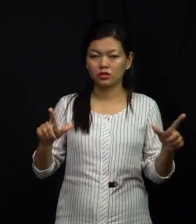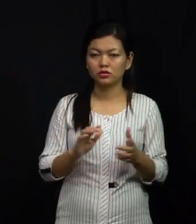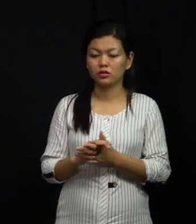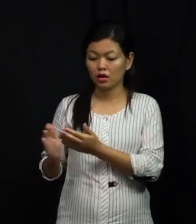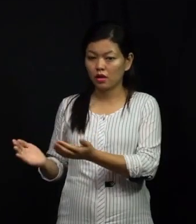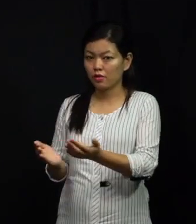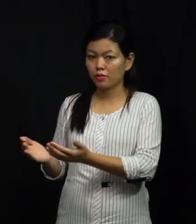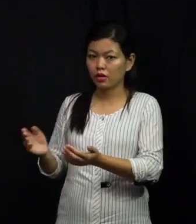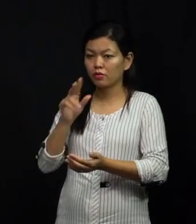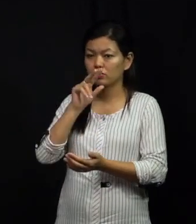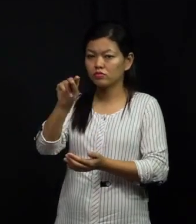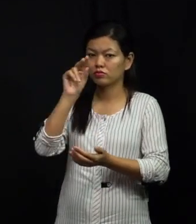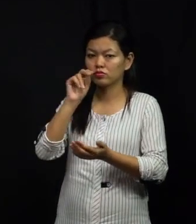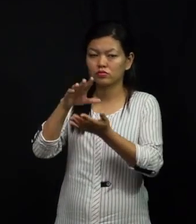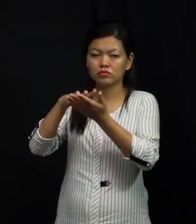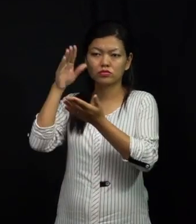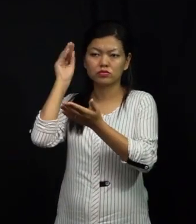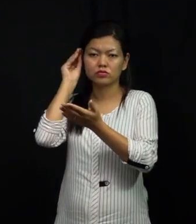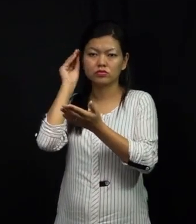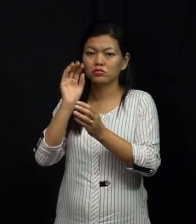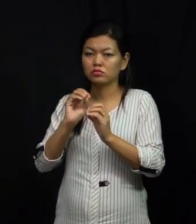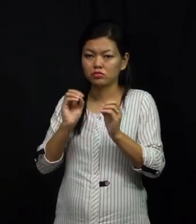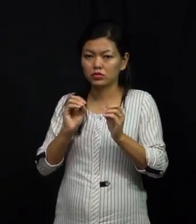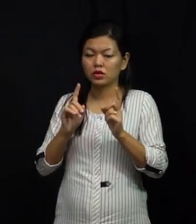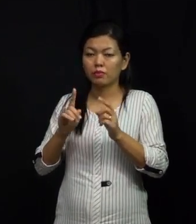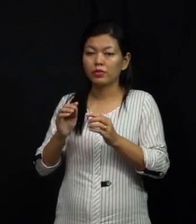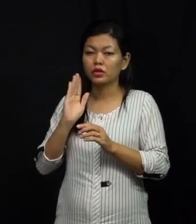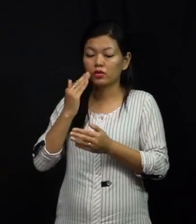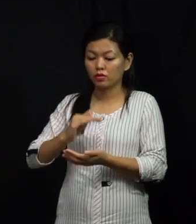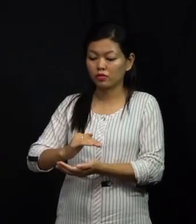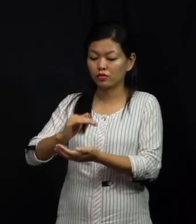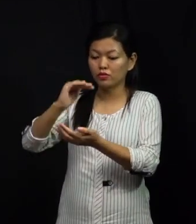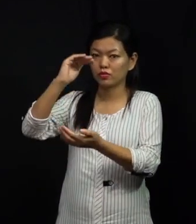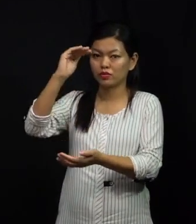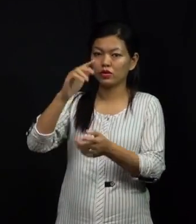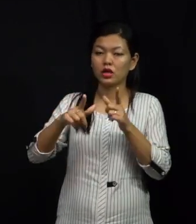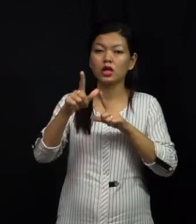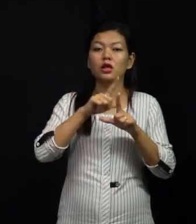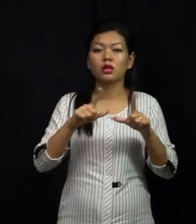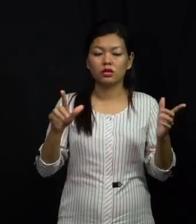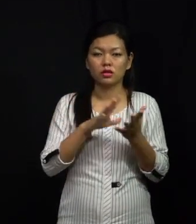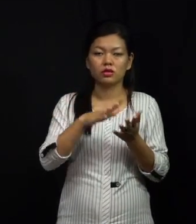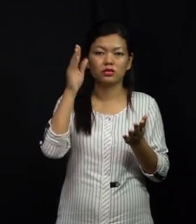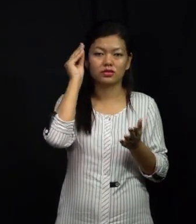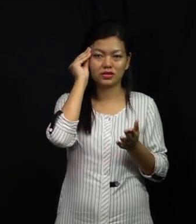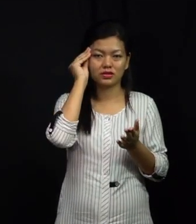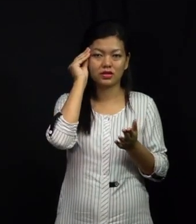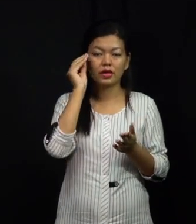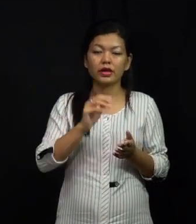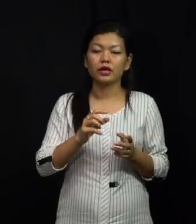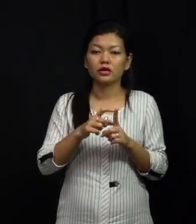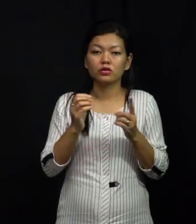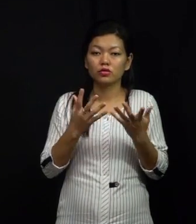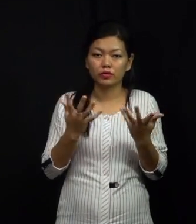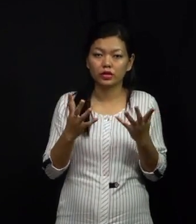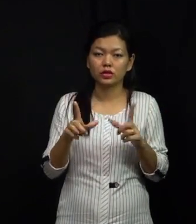when they reach the childhood stage, they can make use of language to express themselves. Another very